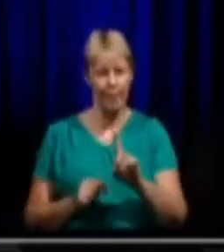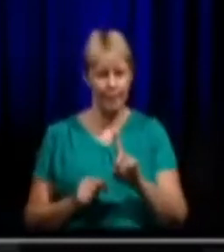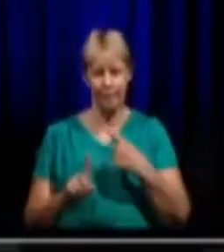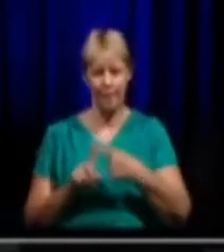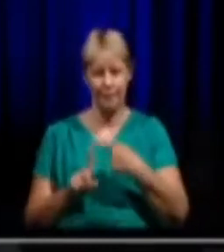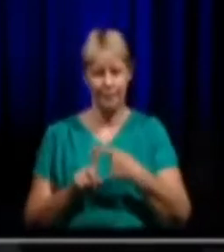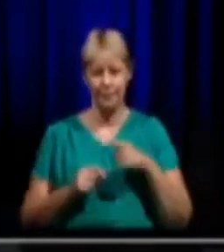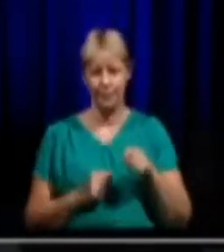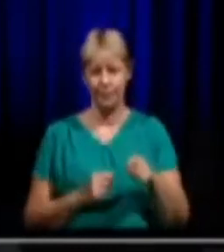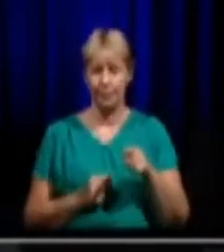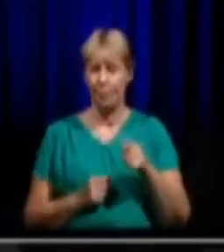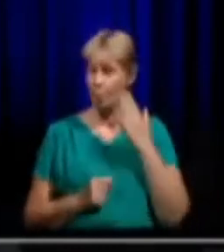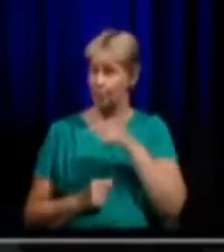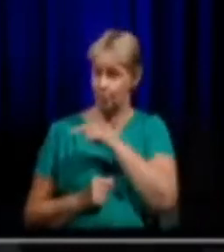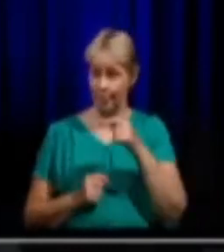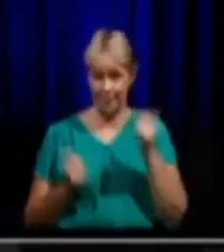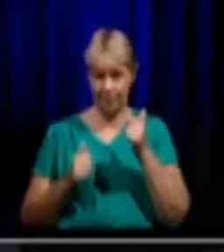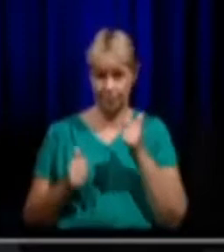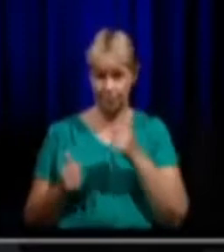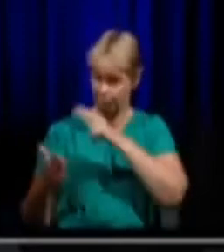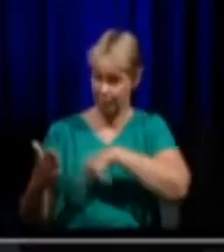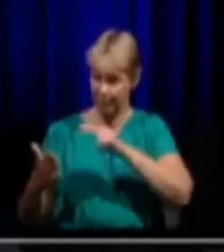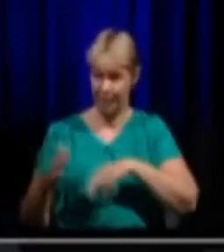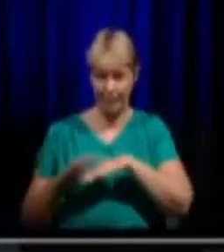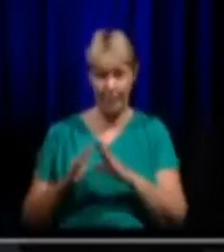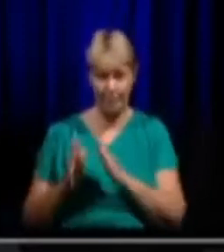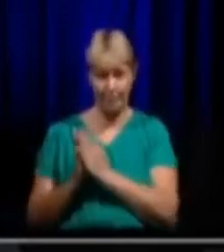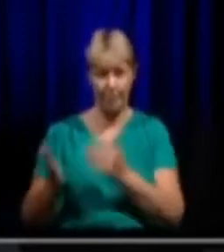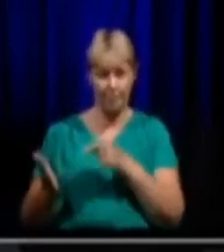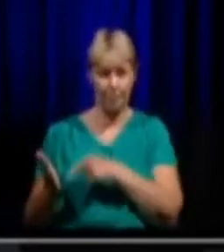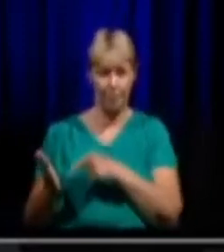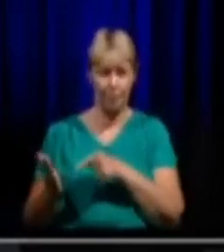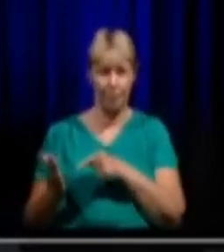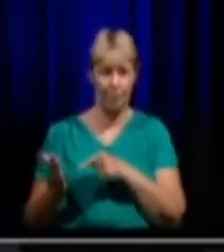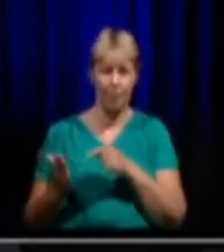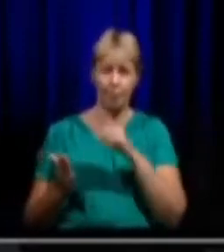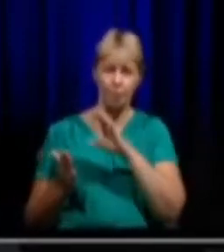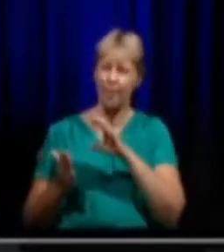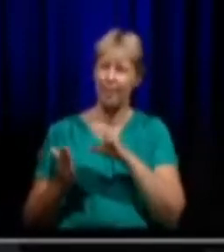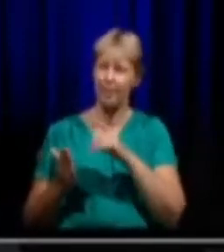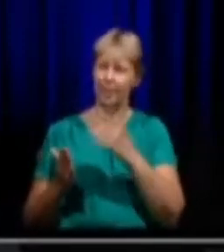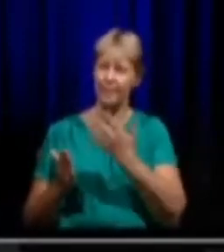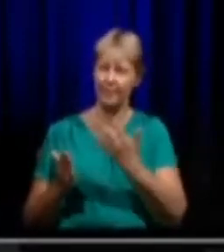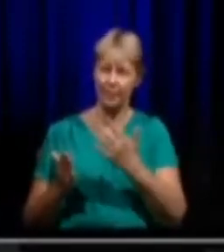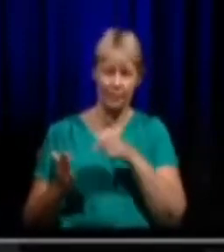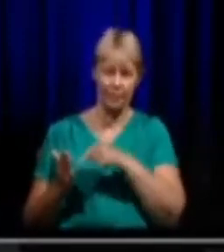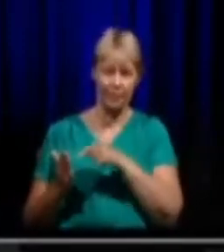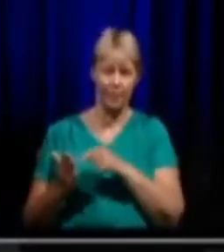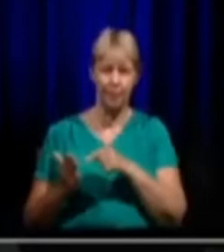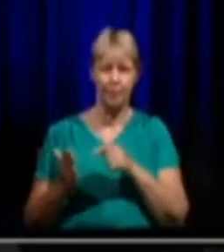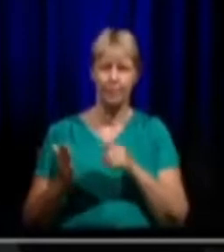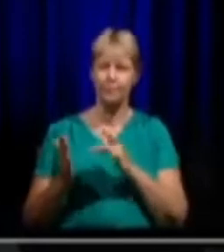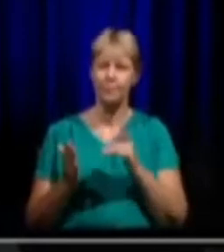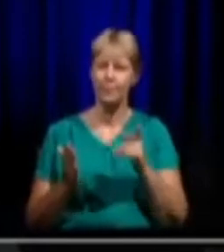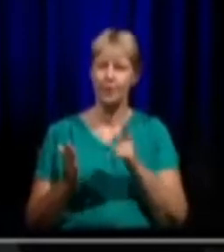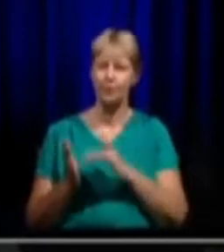read this in the book of the last couple of days. But in 1 Corinthians 15, Paul is recounting the resurrection story of Jesus. And